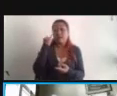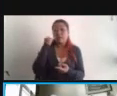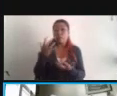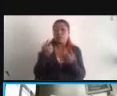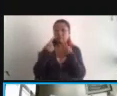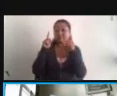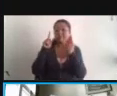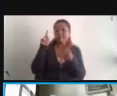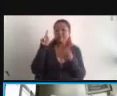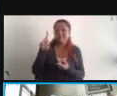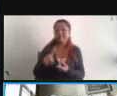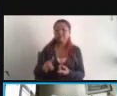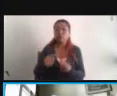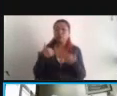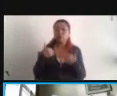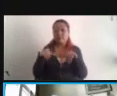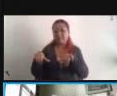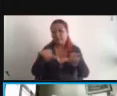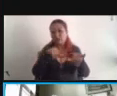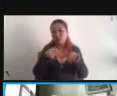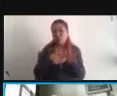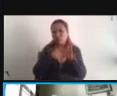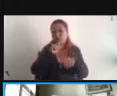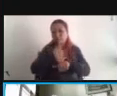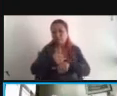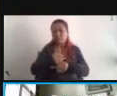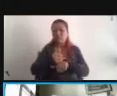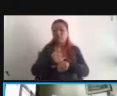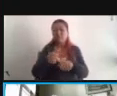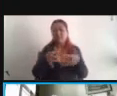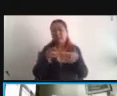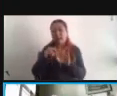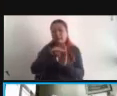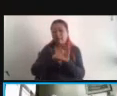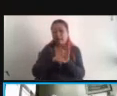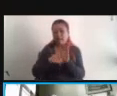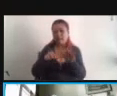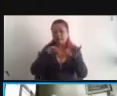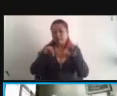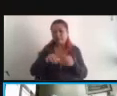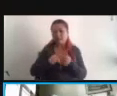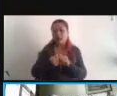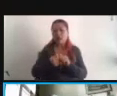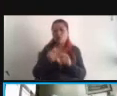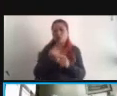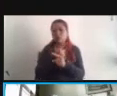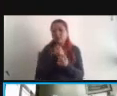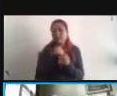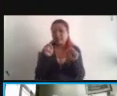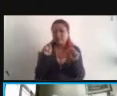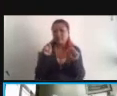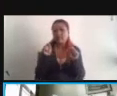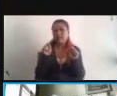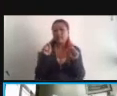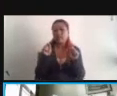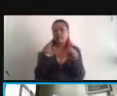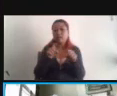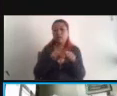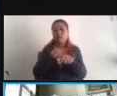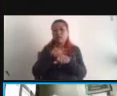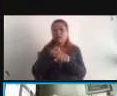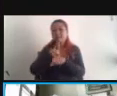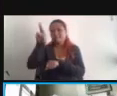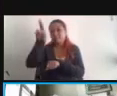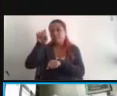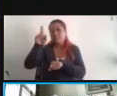have standards and requirements that basically are guidelines that tell you how to safely go into space and bring the right